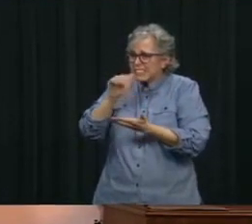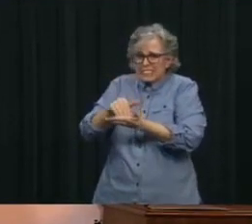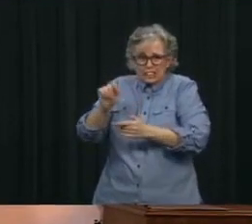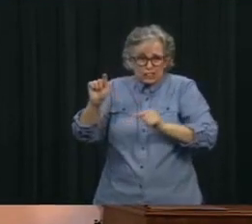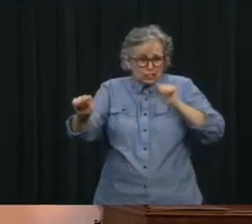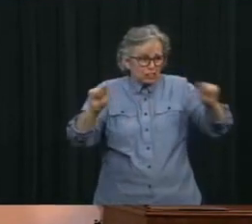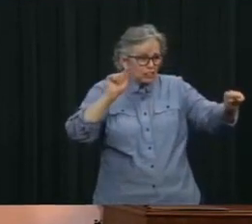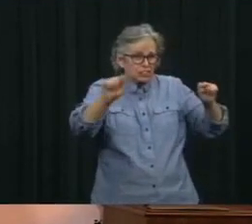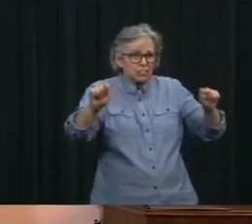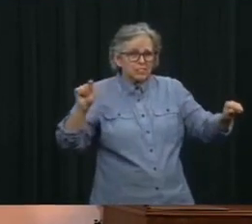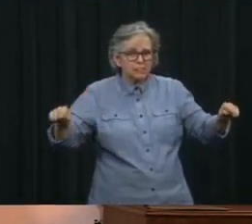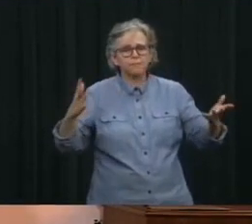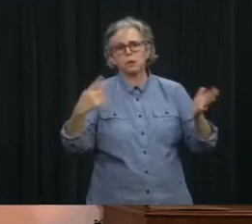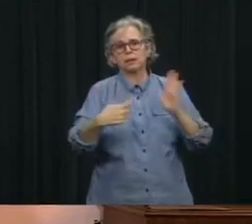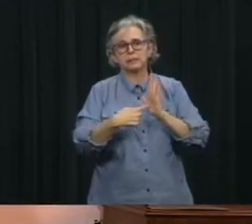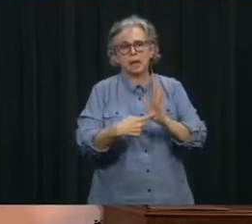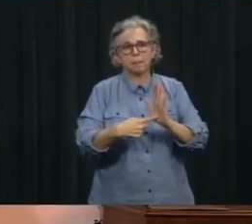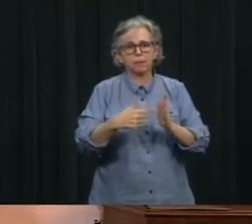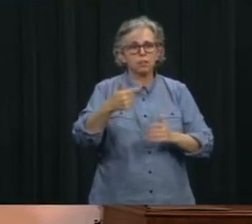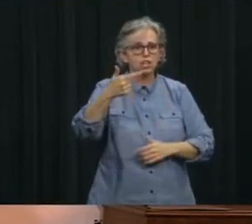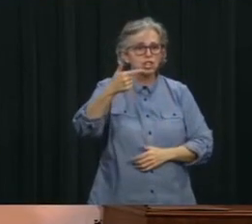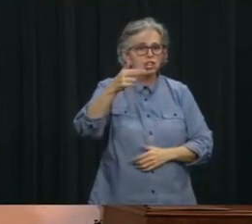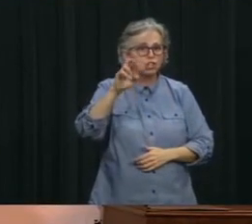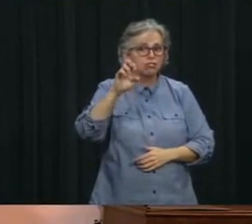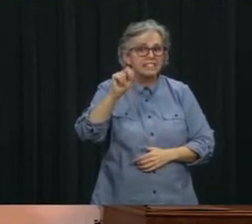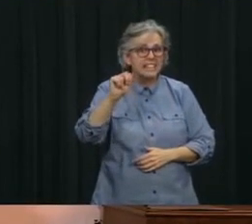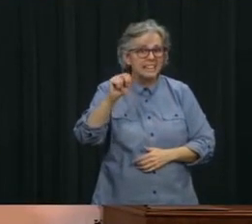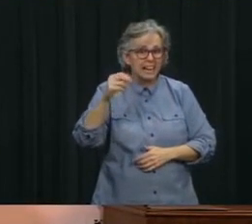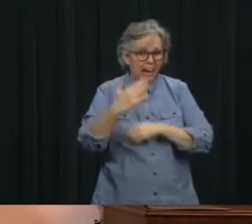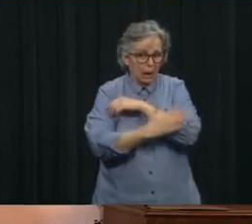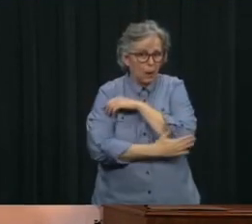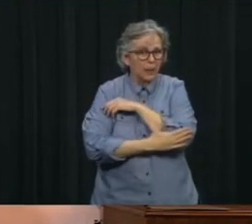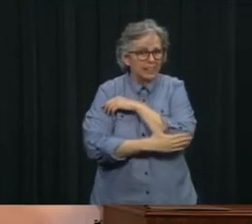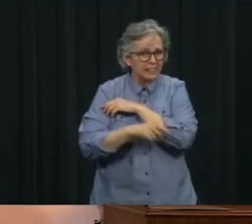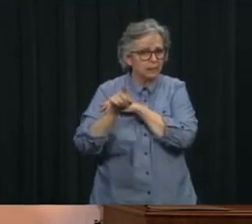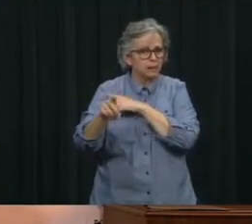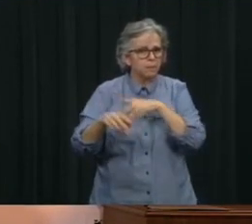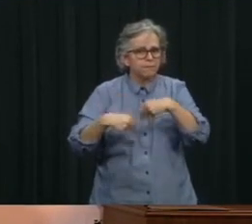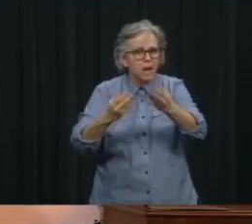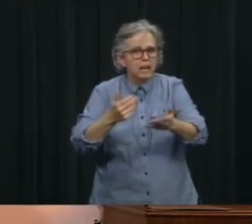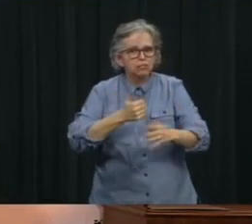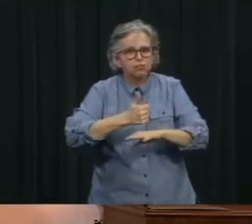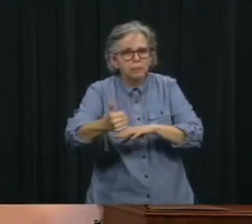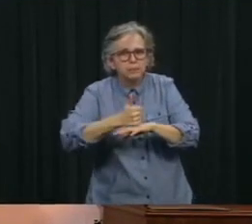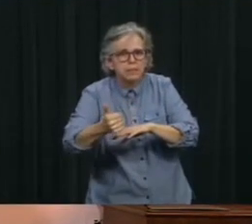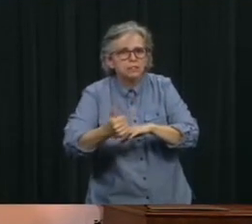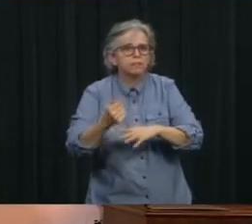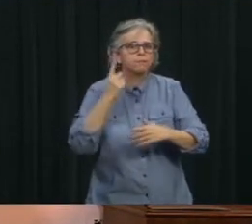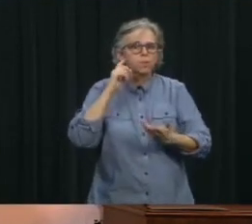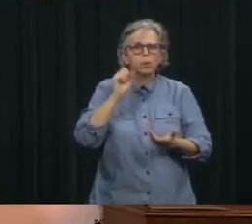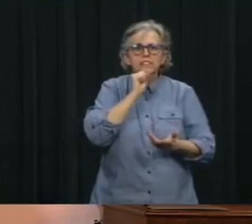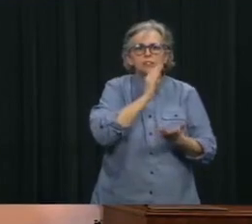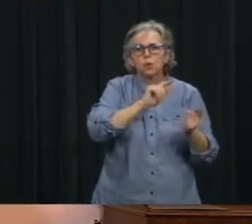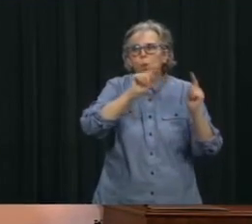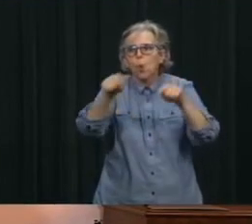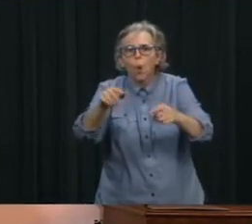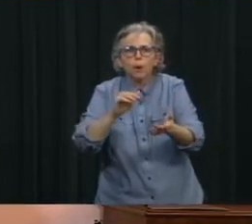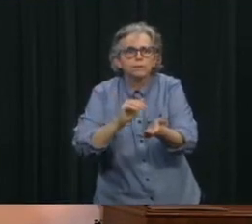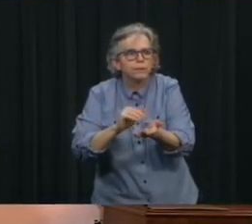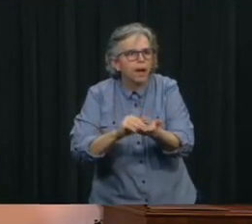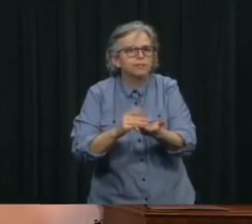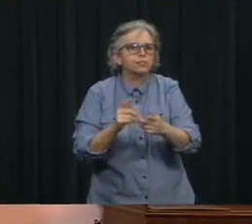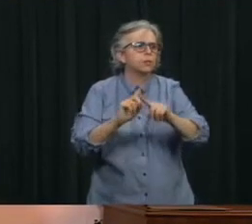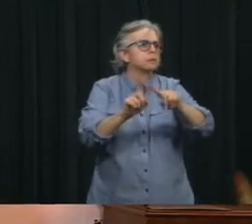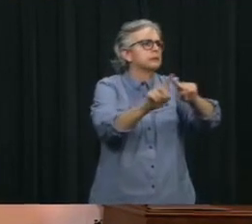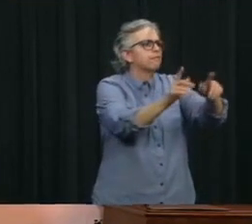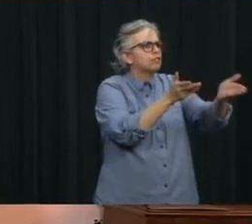County, they provide transport for seniors to doctor's appointments and other vitally important things in their life. We